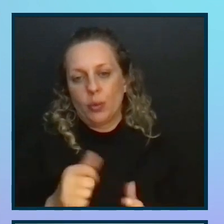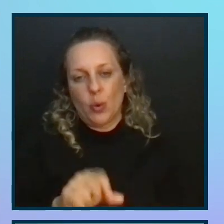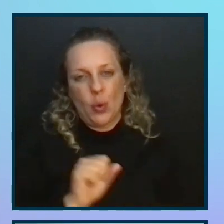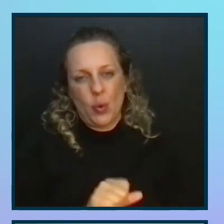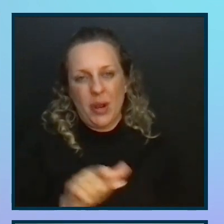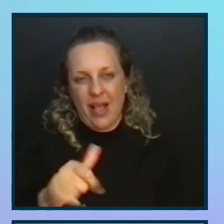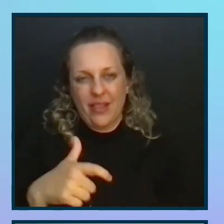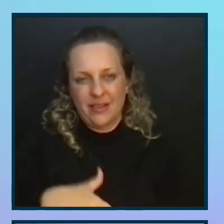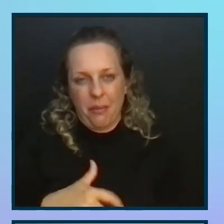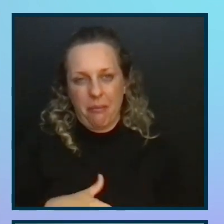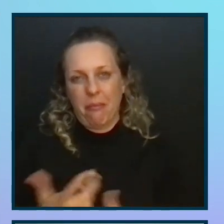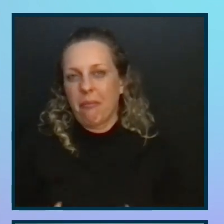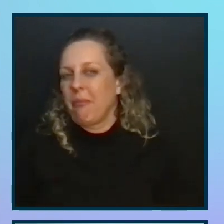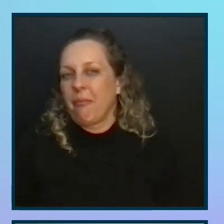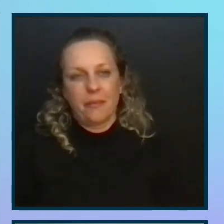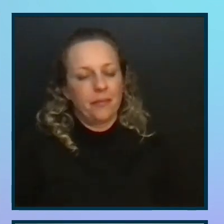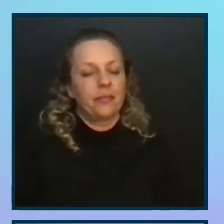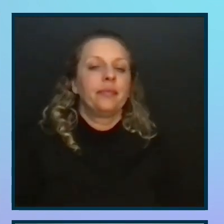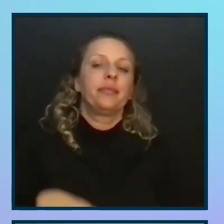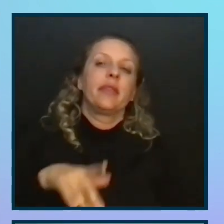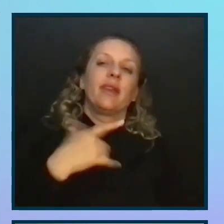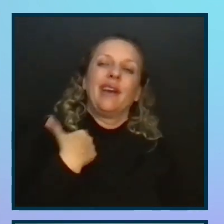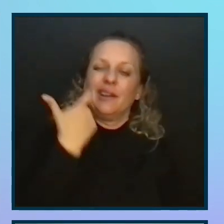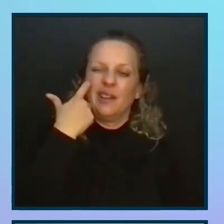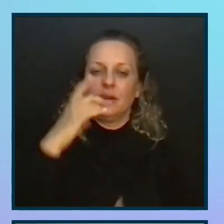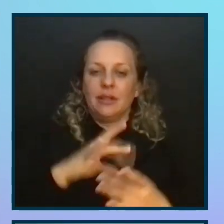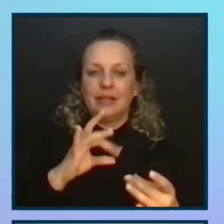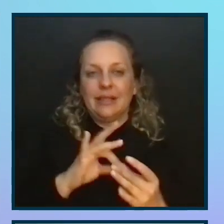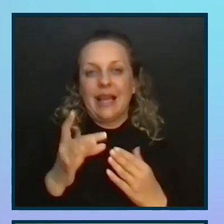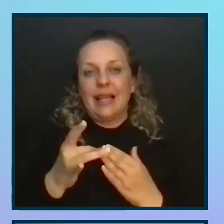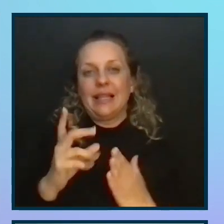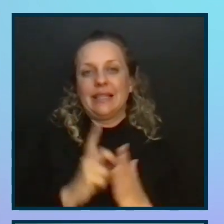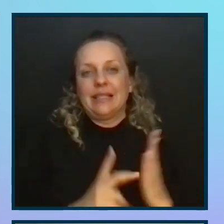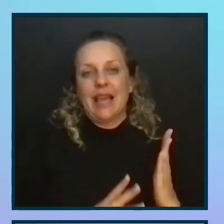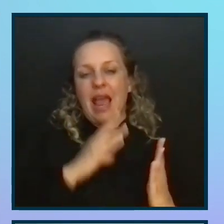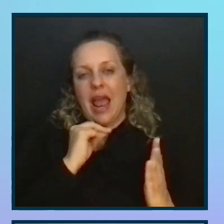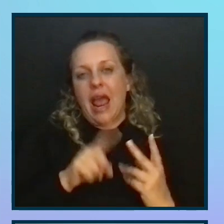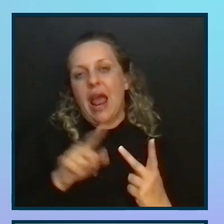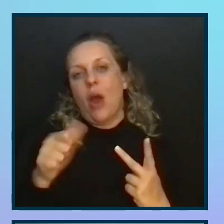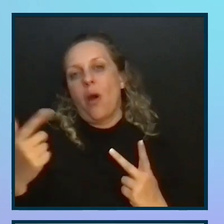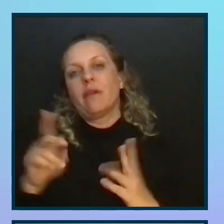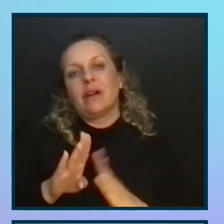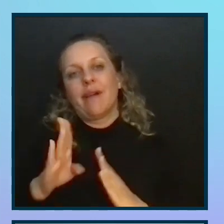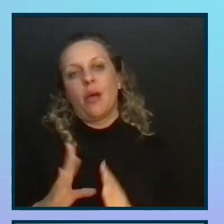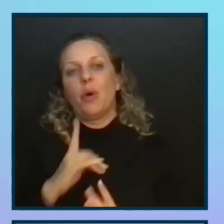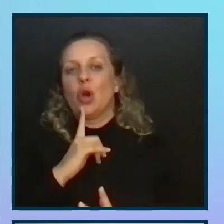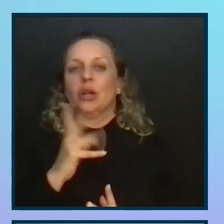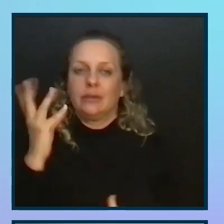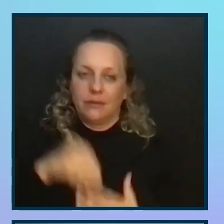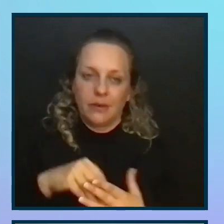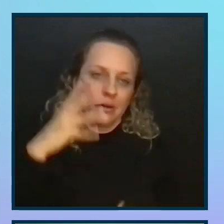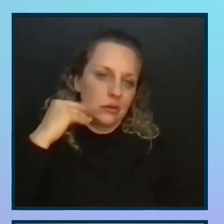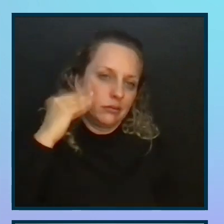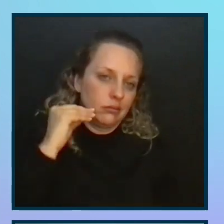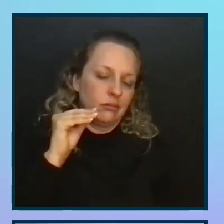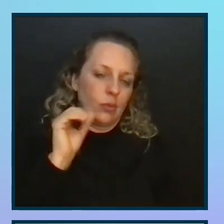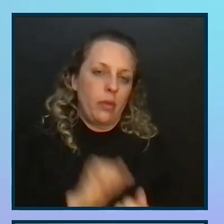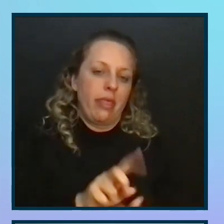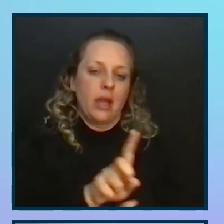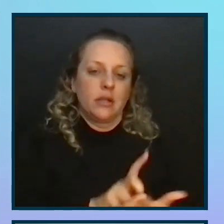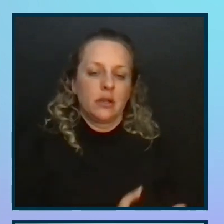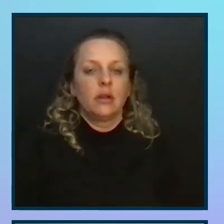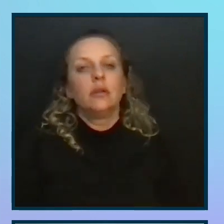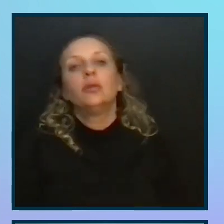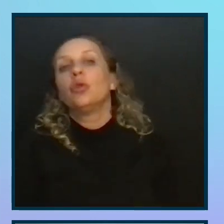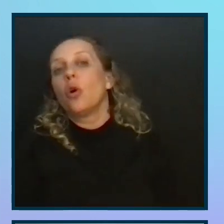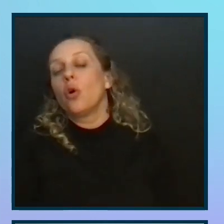this sync up. And like I said already, it's the lead designer and whichever developer is actively implementing the design. So